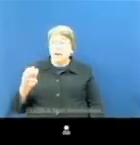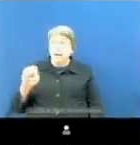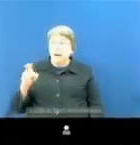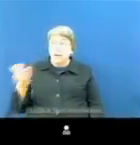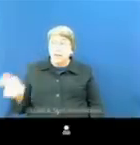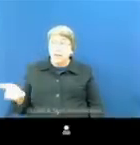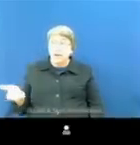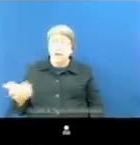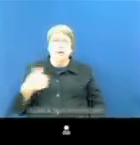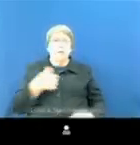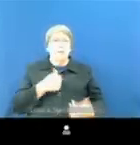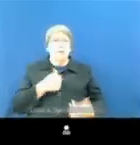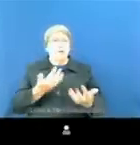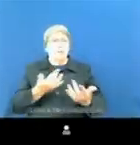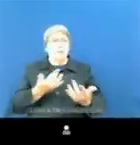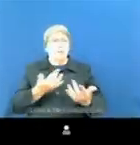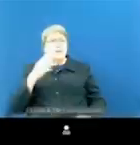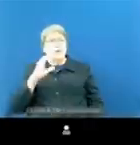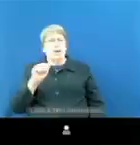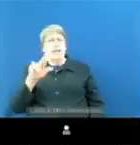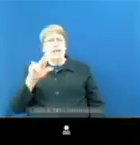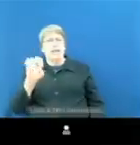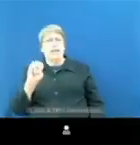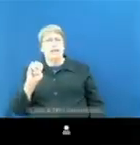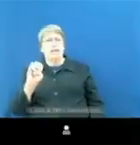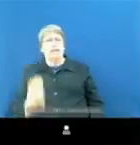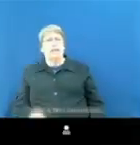I'm waiting for Carrie.